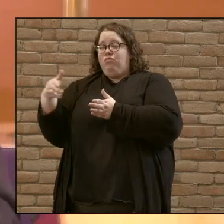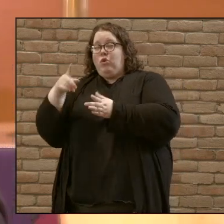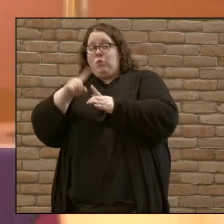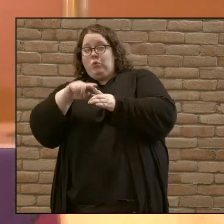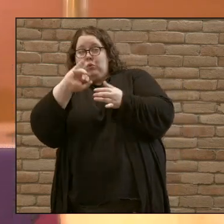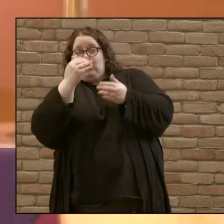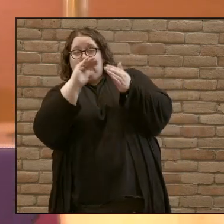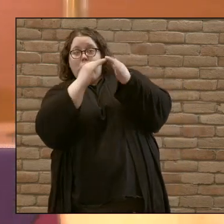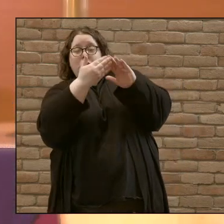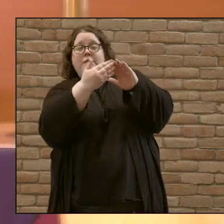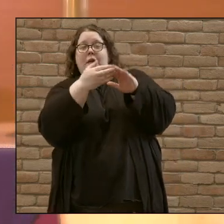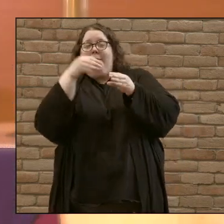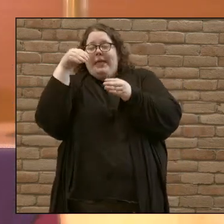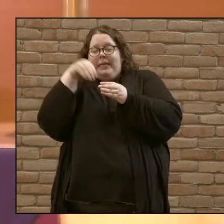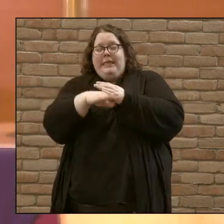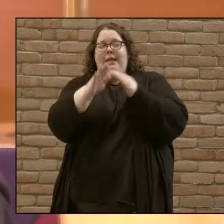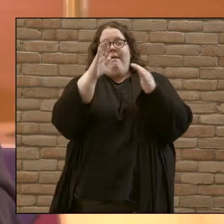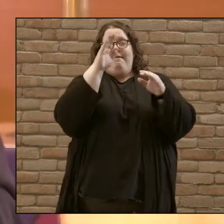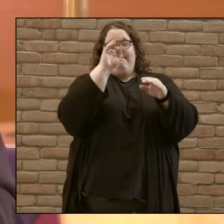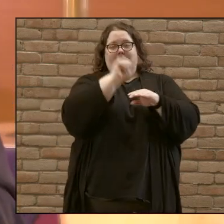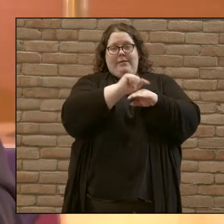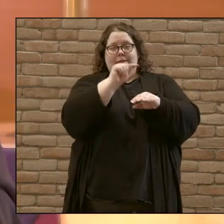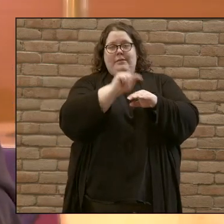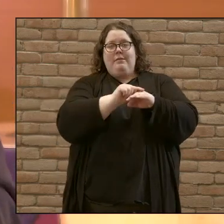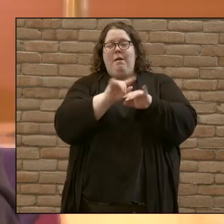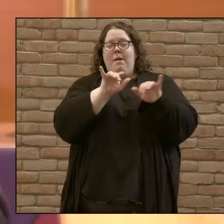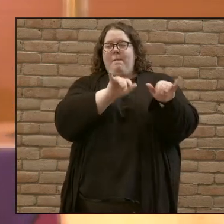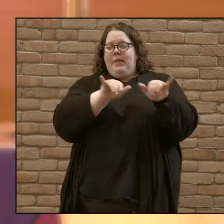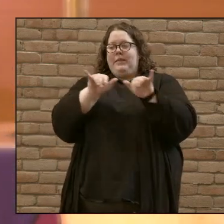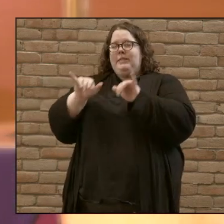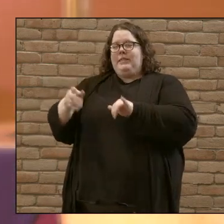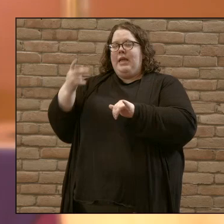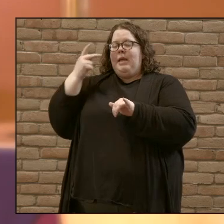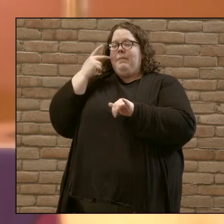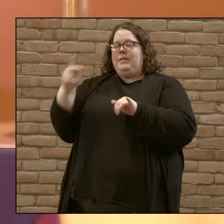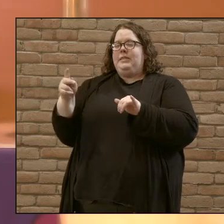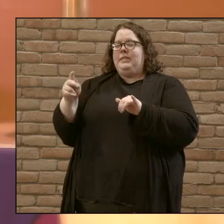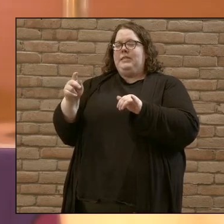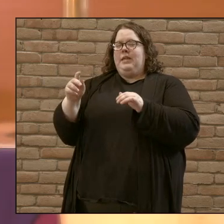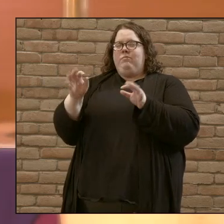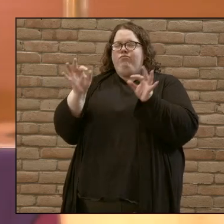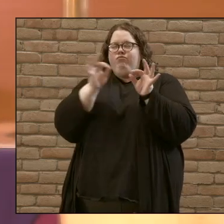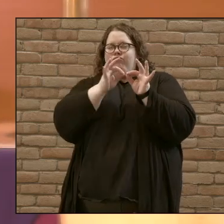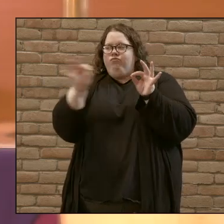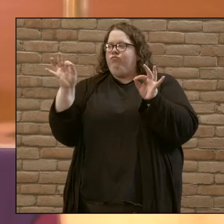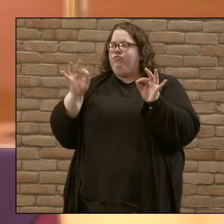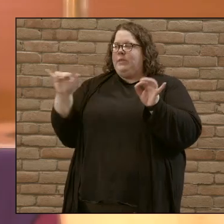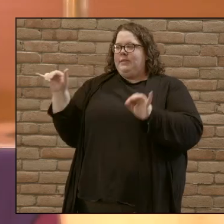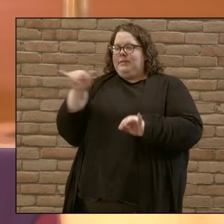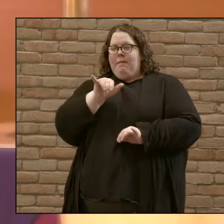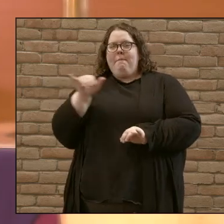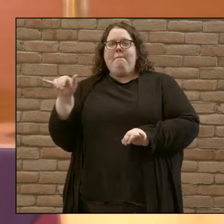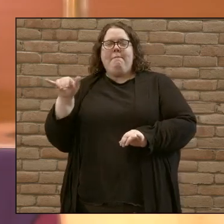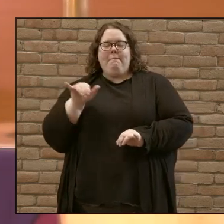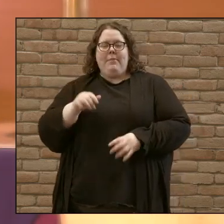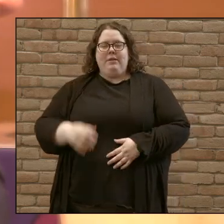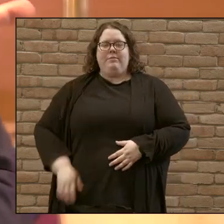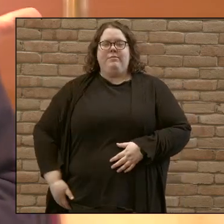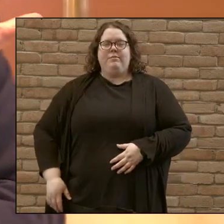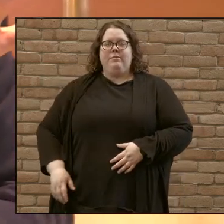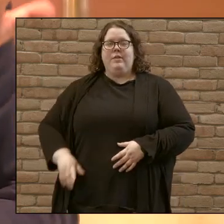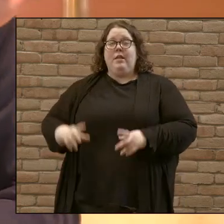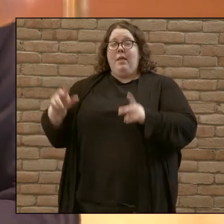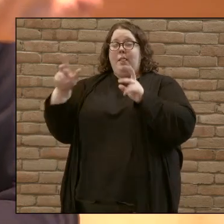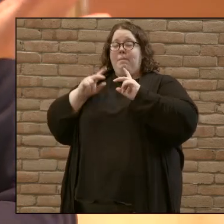is a repeated text shouted by the people on the road and